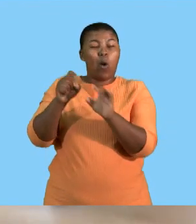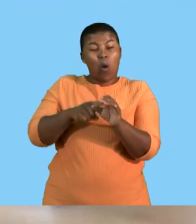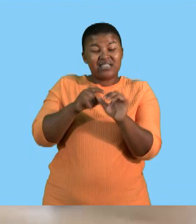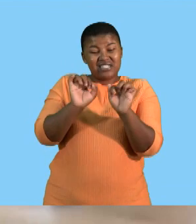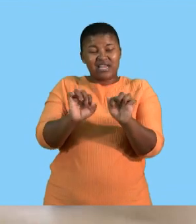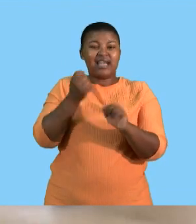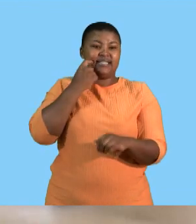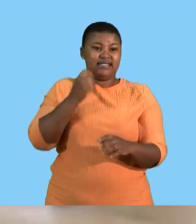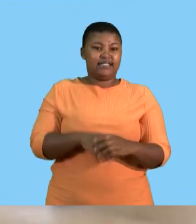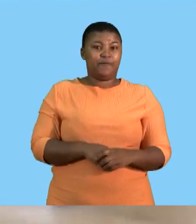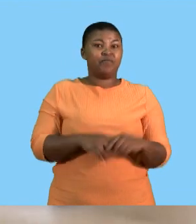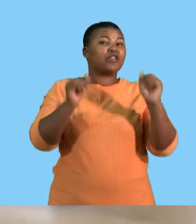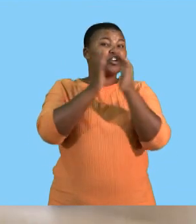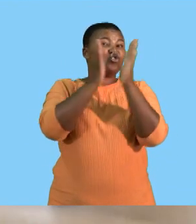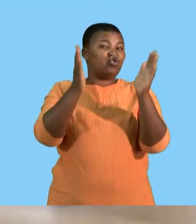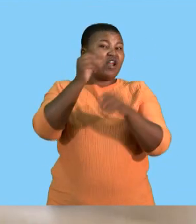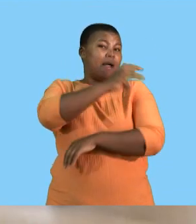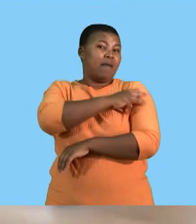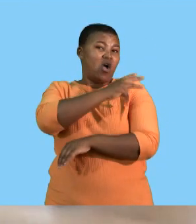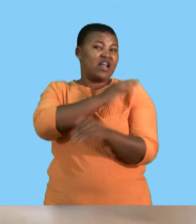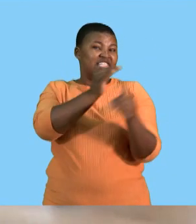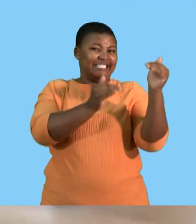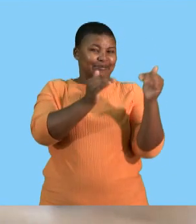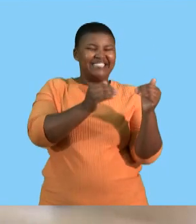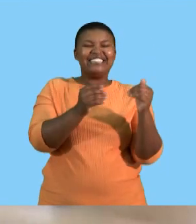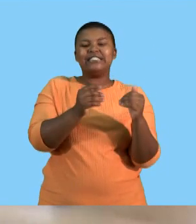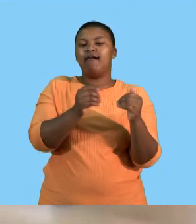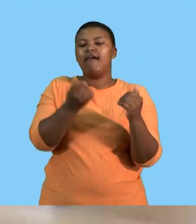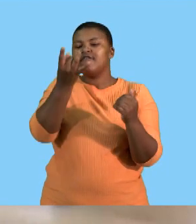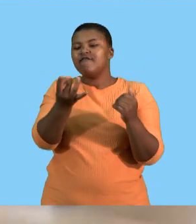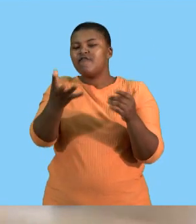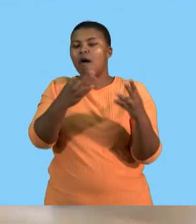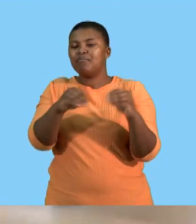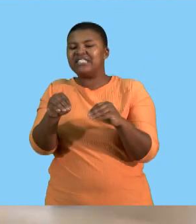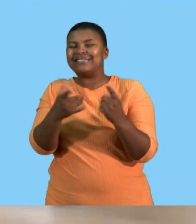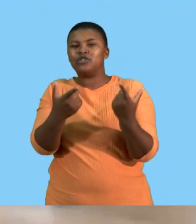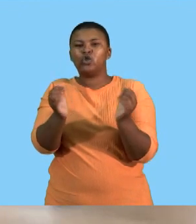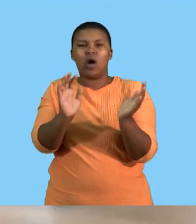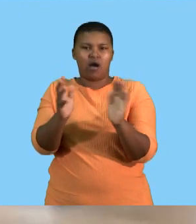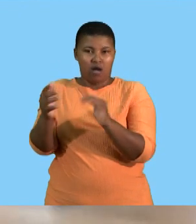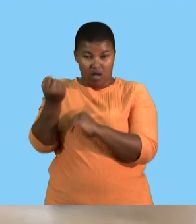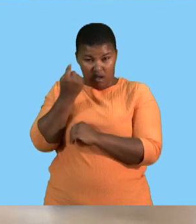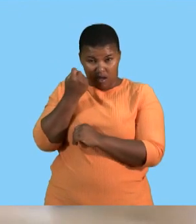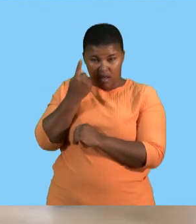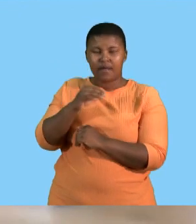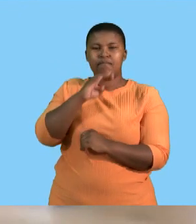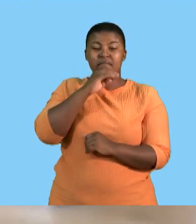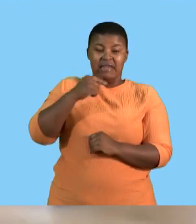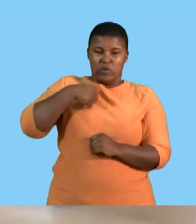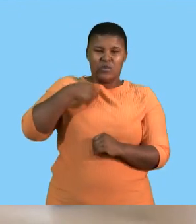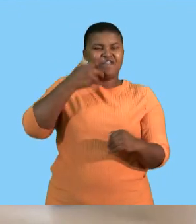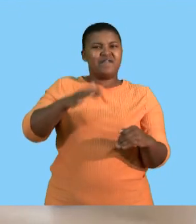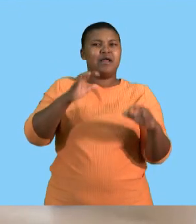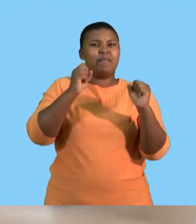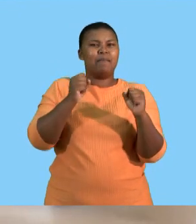Now, remember, general management set the direction for the business. So we always state that they are responsible